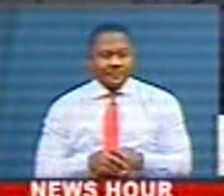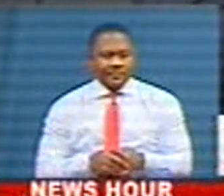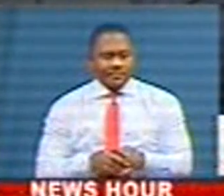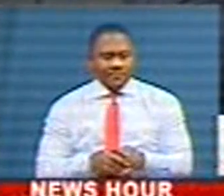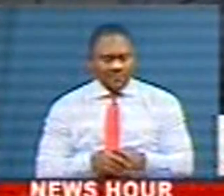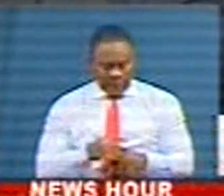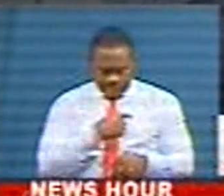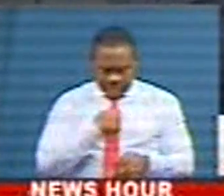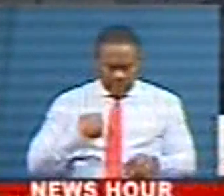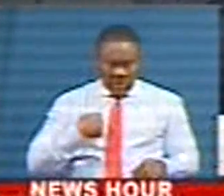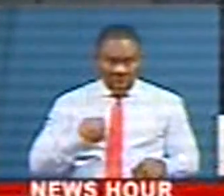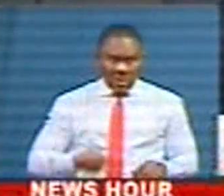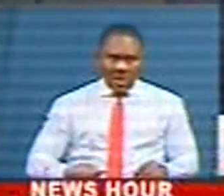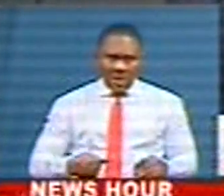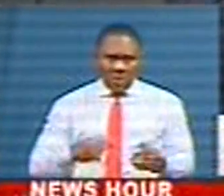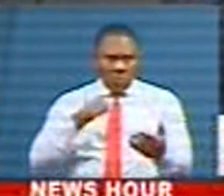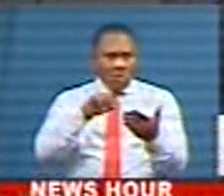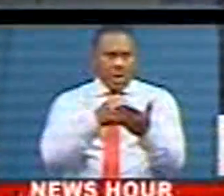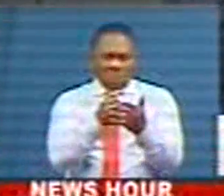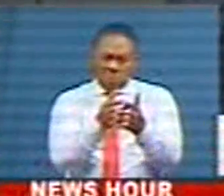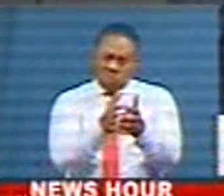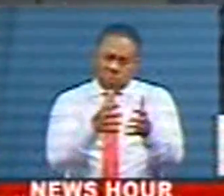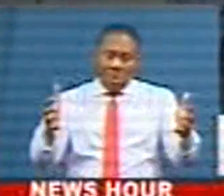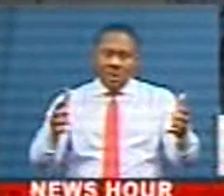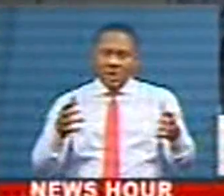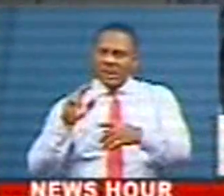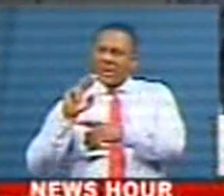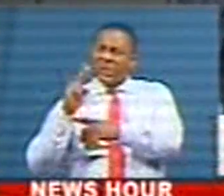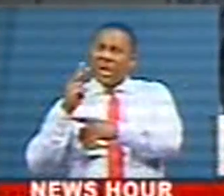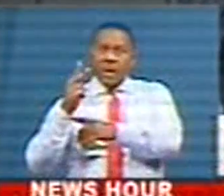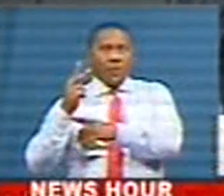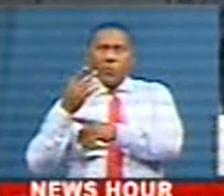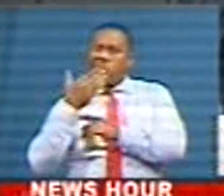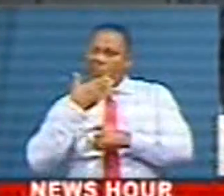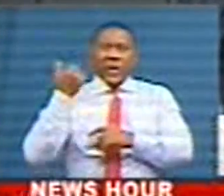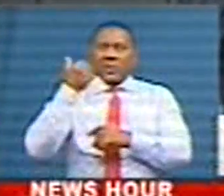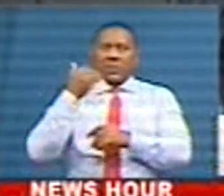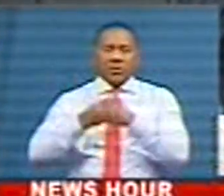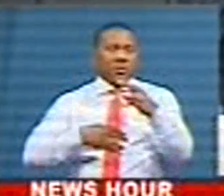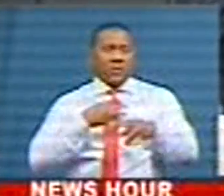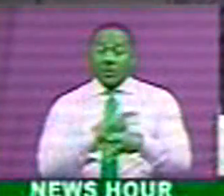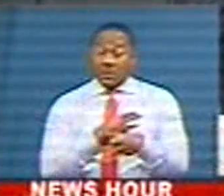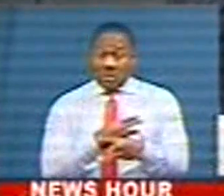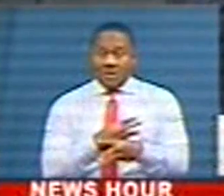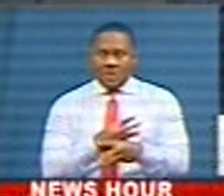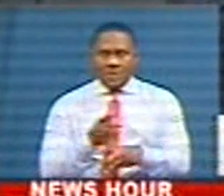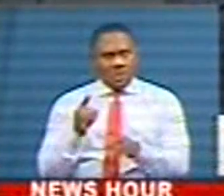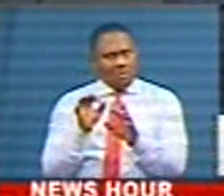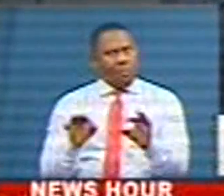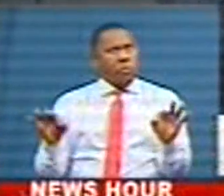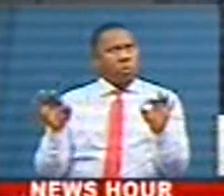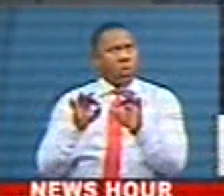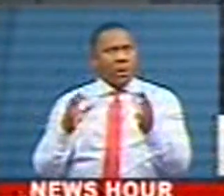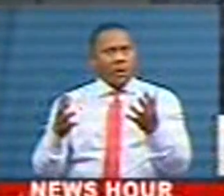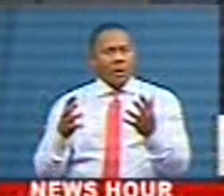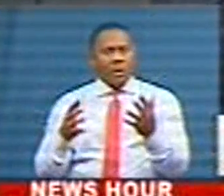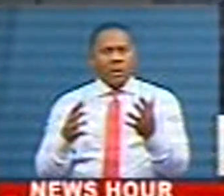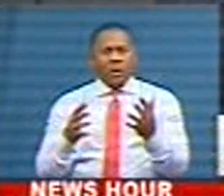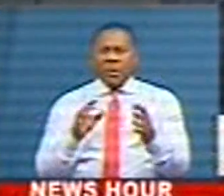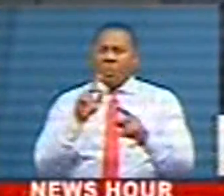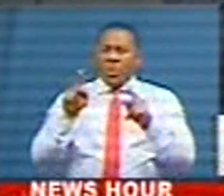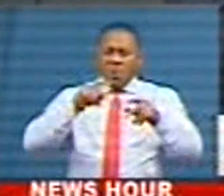therefore, China, naturally, is one of the most important countries of the world. A population of